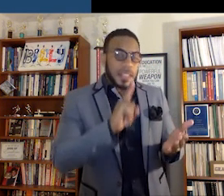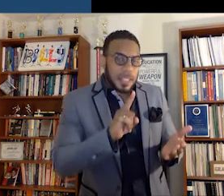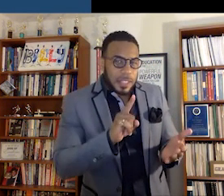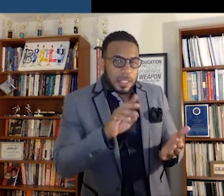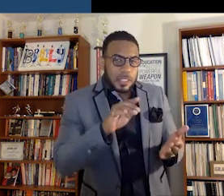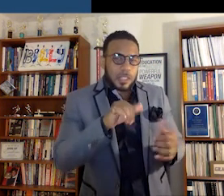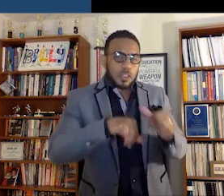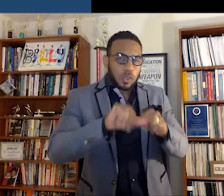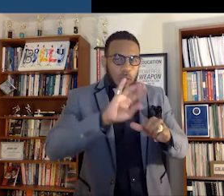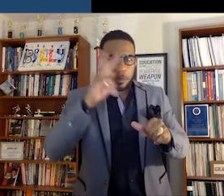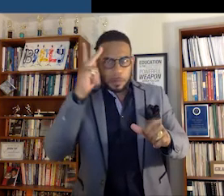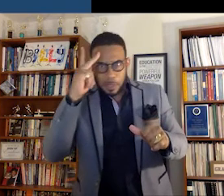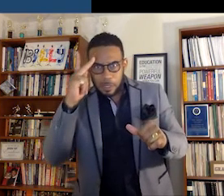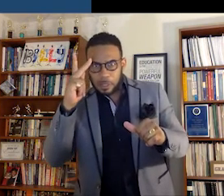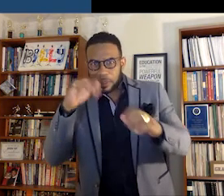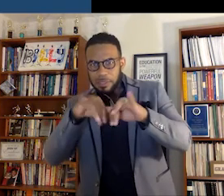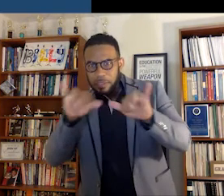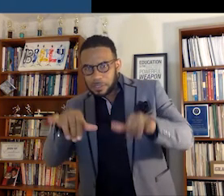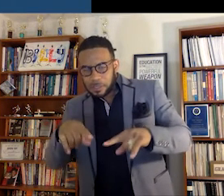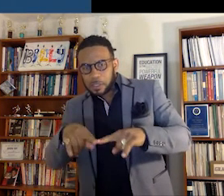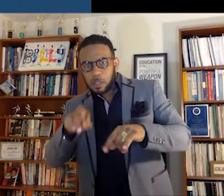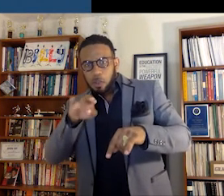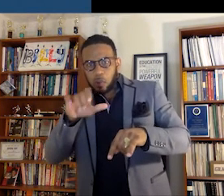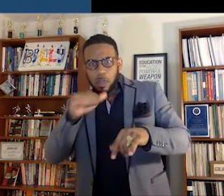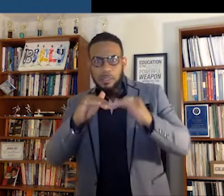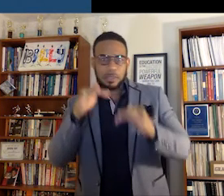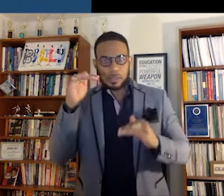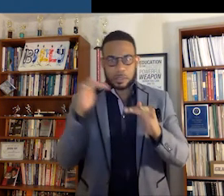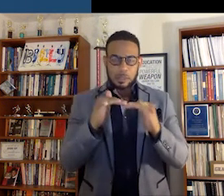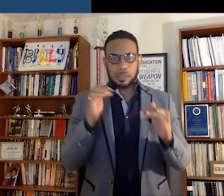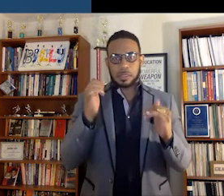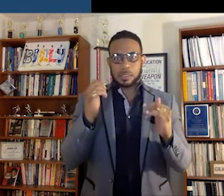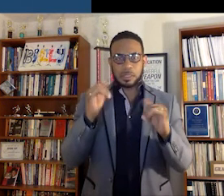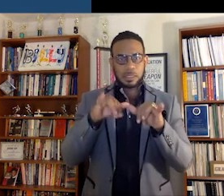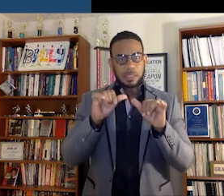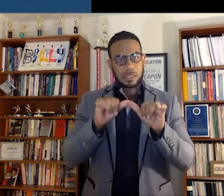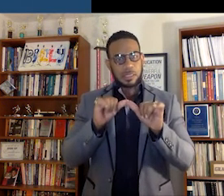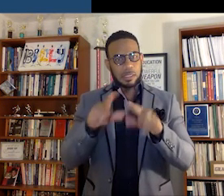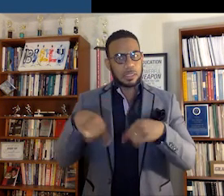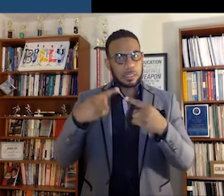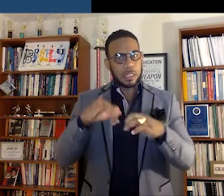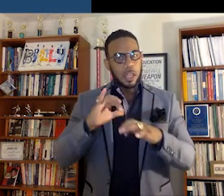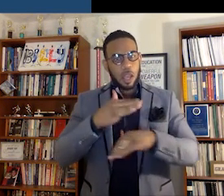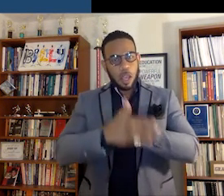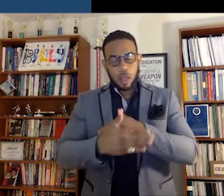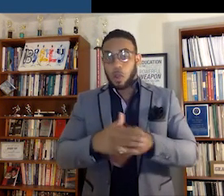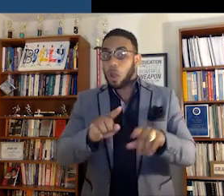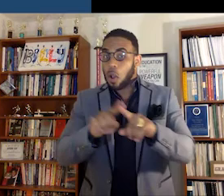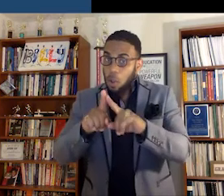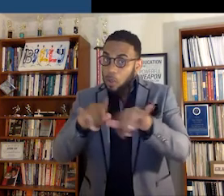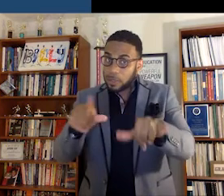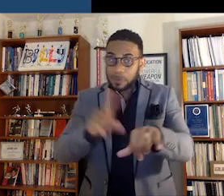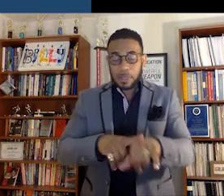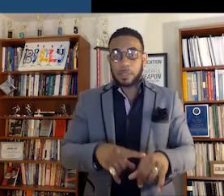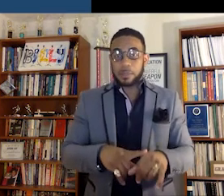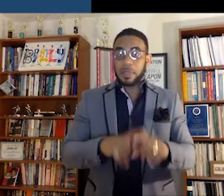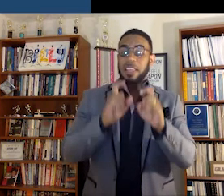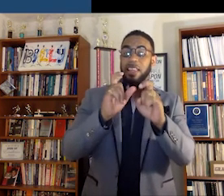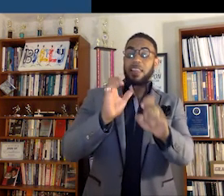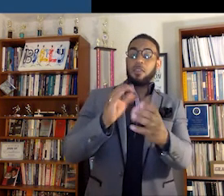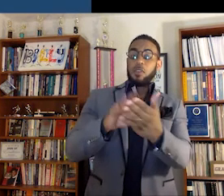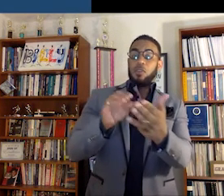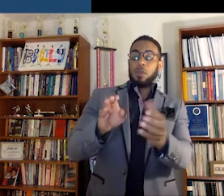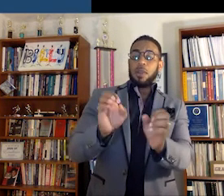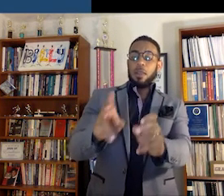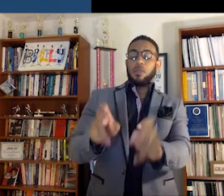this social and political and systematic racial injustice that continues in our country. And at the same time, give our